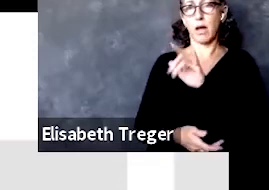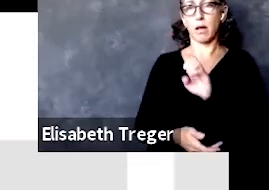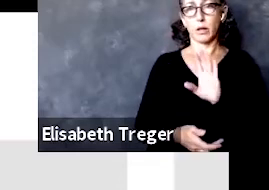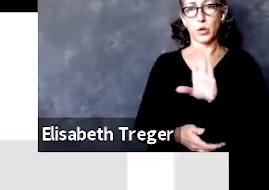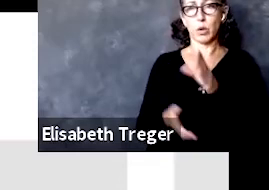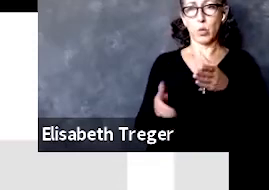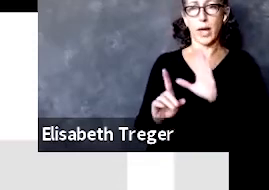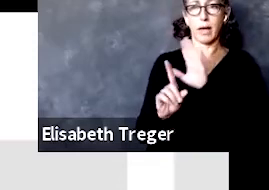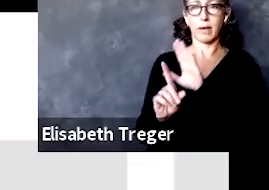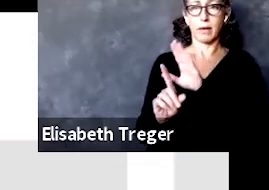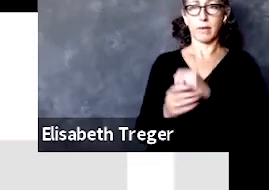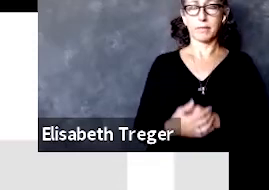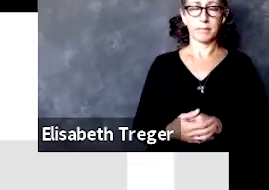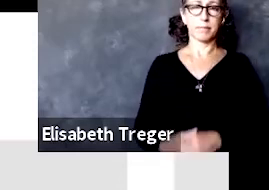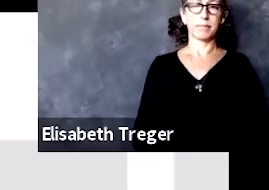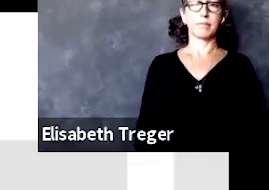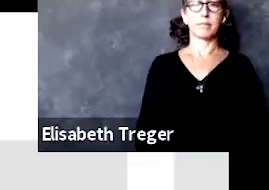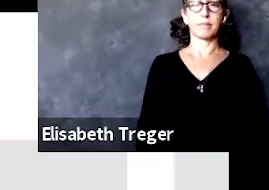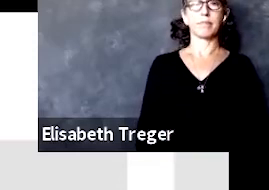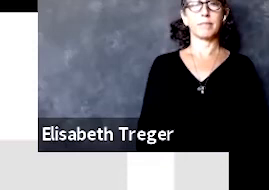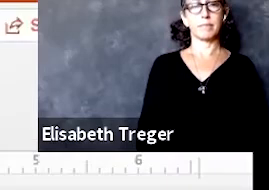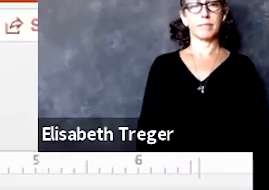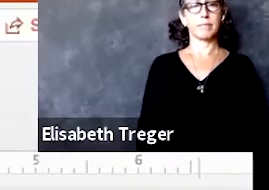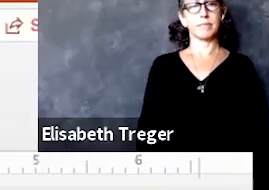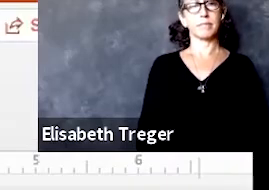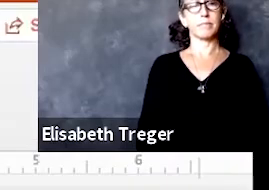going to do it and how you're going to make your case.